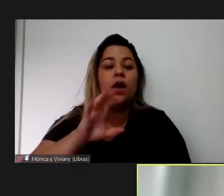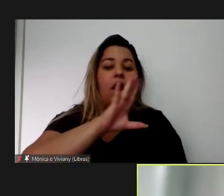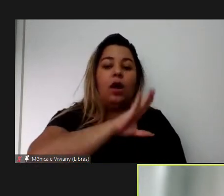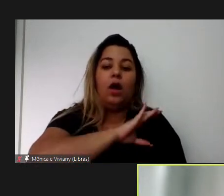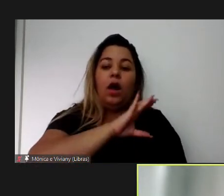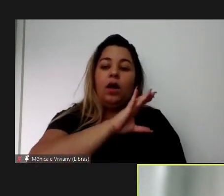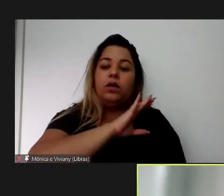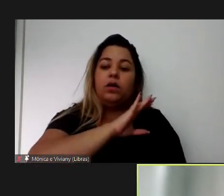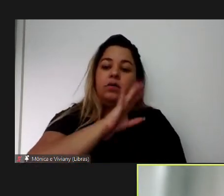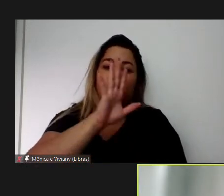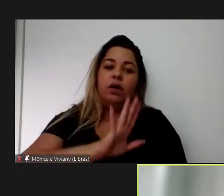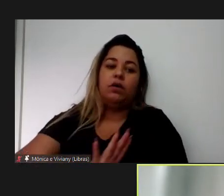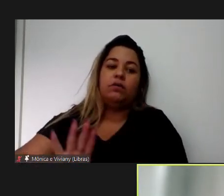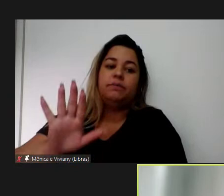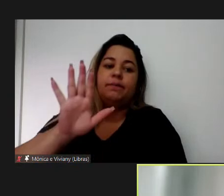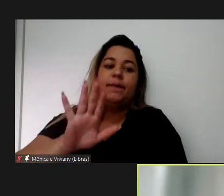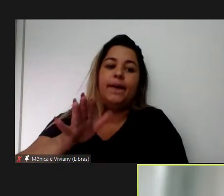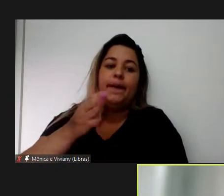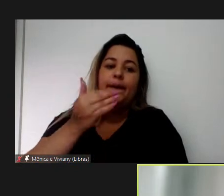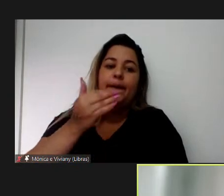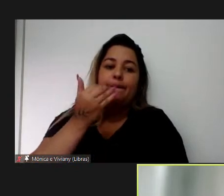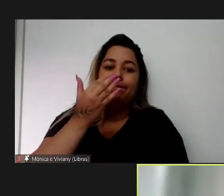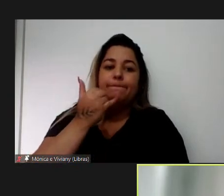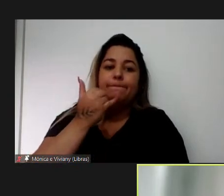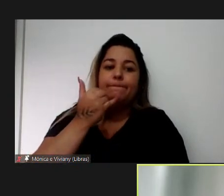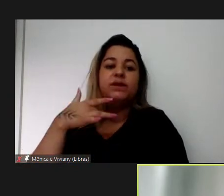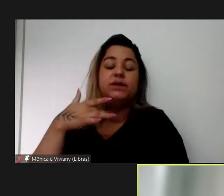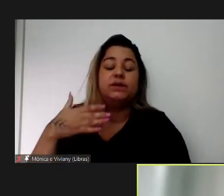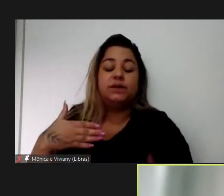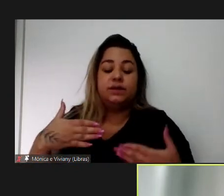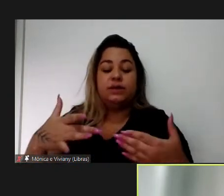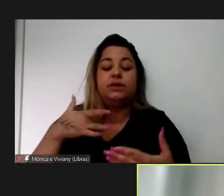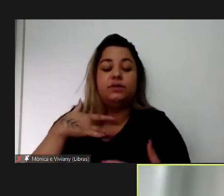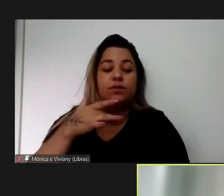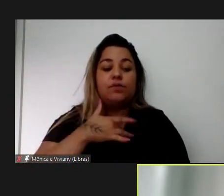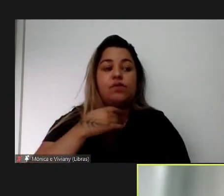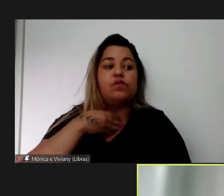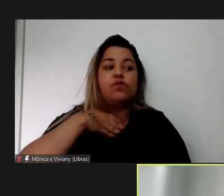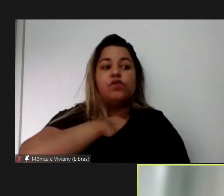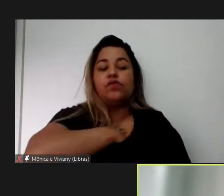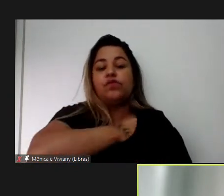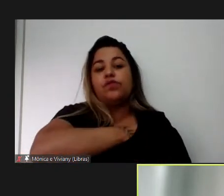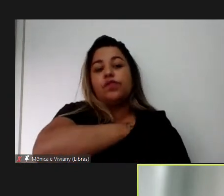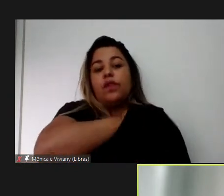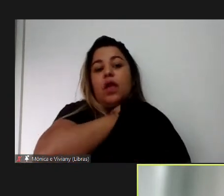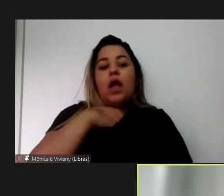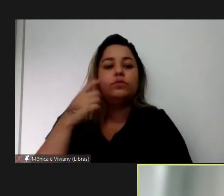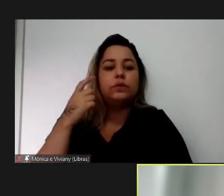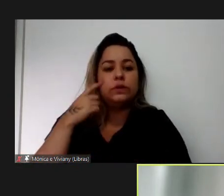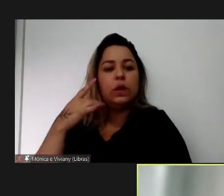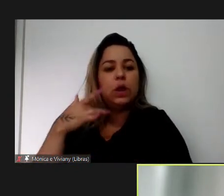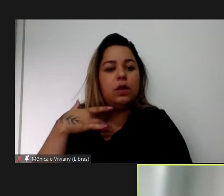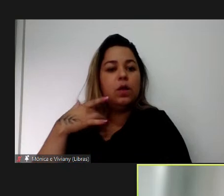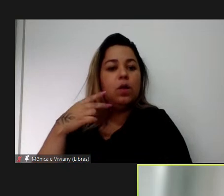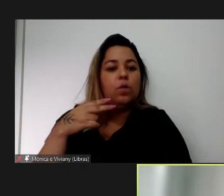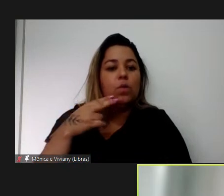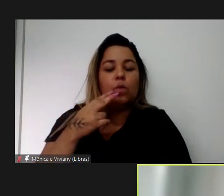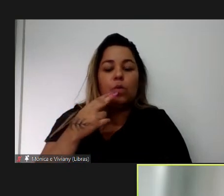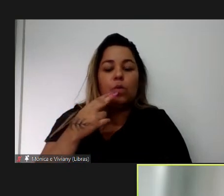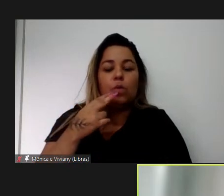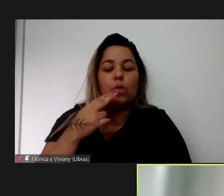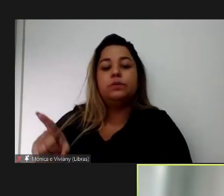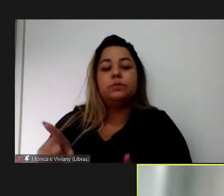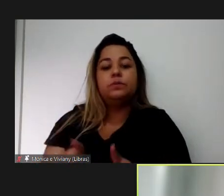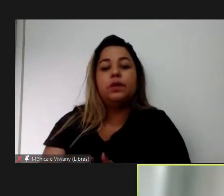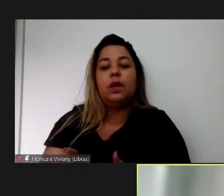Portolini, Coordinator, General Coordinator of Food and Nutrition for the Ministry of Health, to speak about the nutritional attention